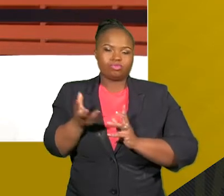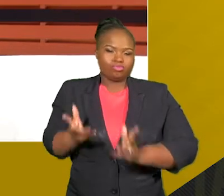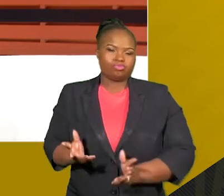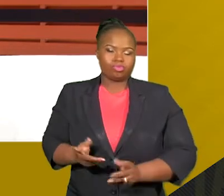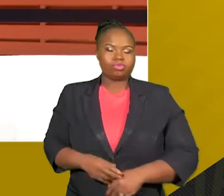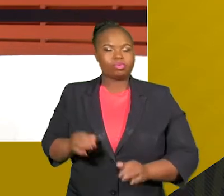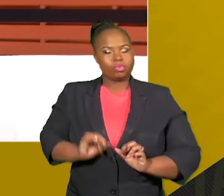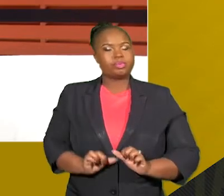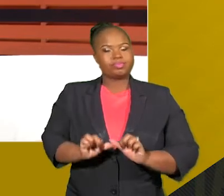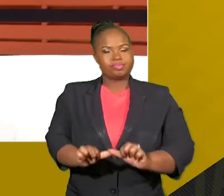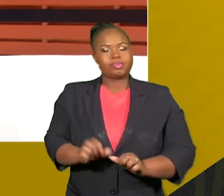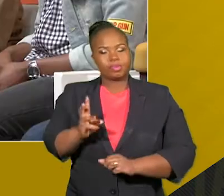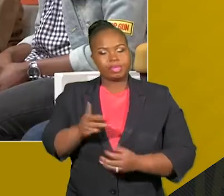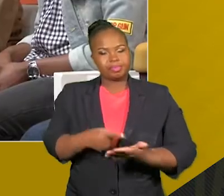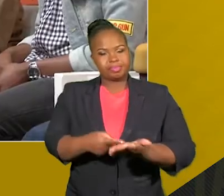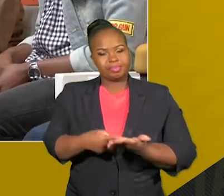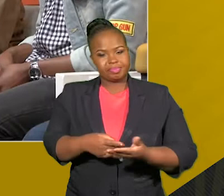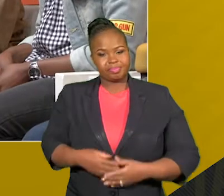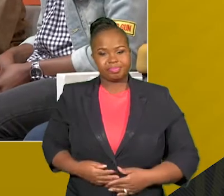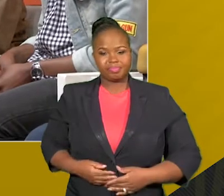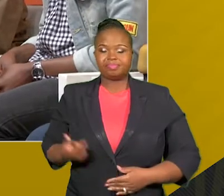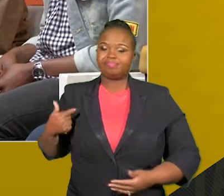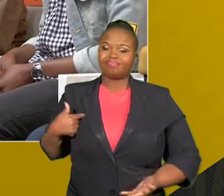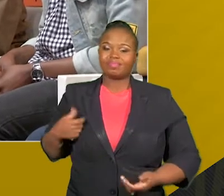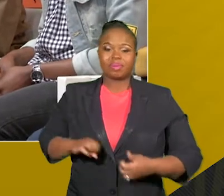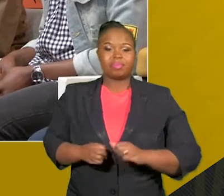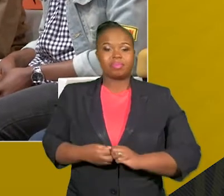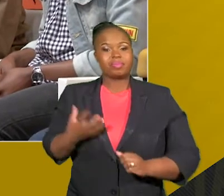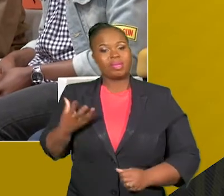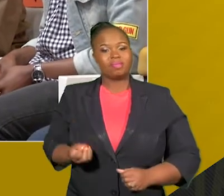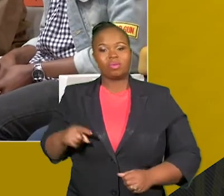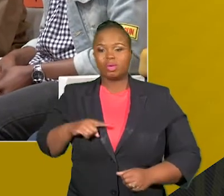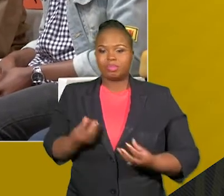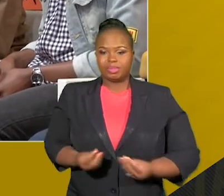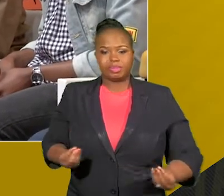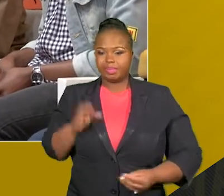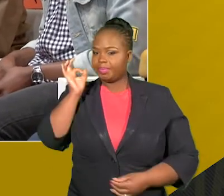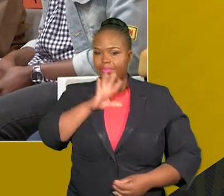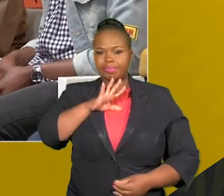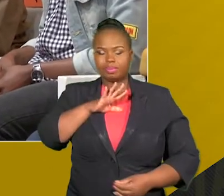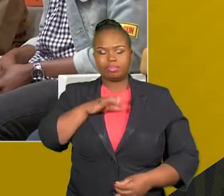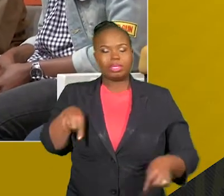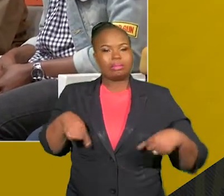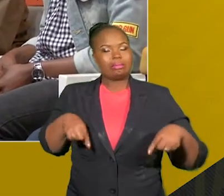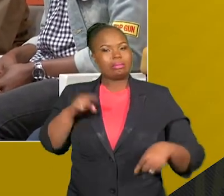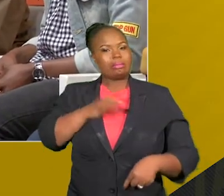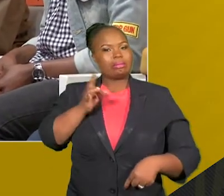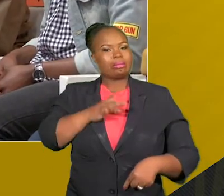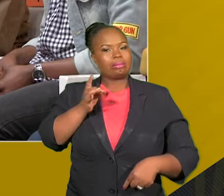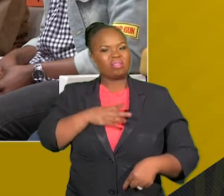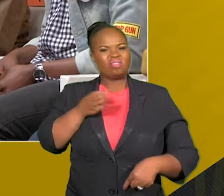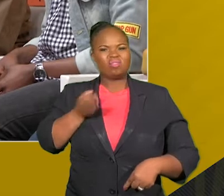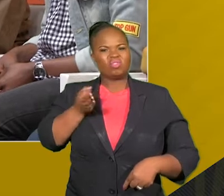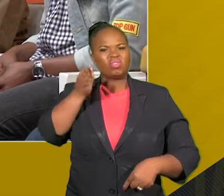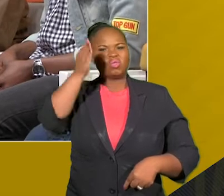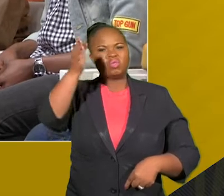on snuke nayo as well. Definitely, Kini. You know, for me, the biggest problem is my fear. Ke na bana nna right now. And I'm just worried about the future. Gore ke be